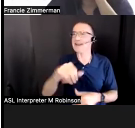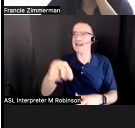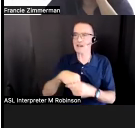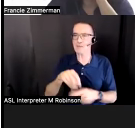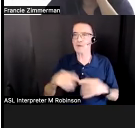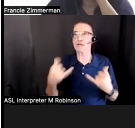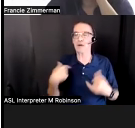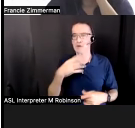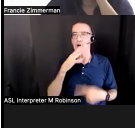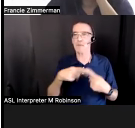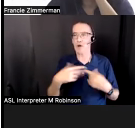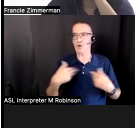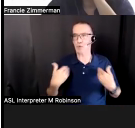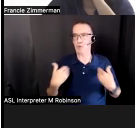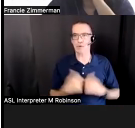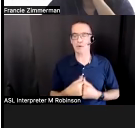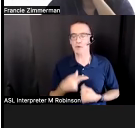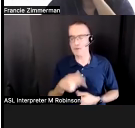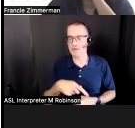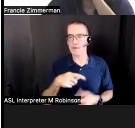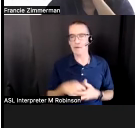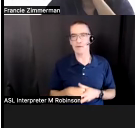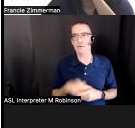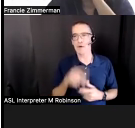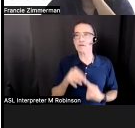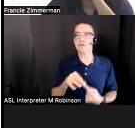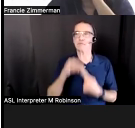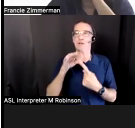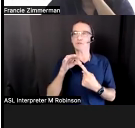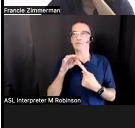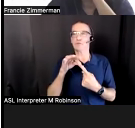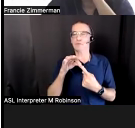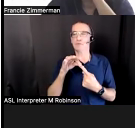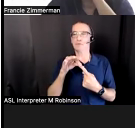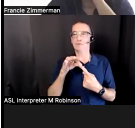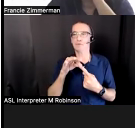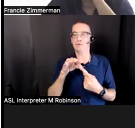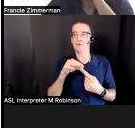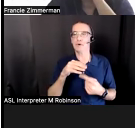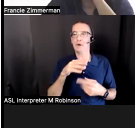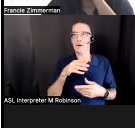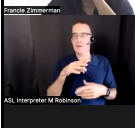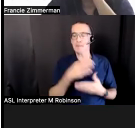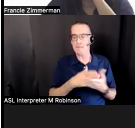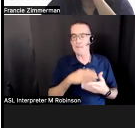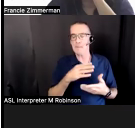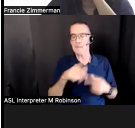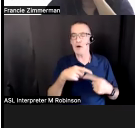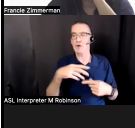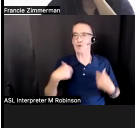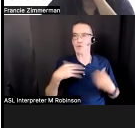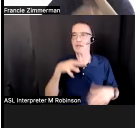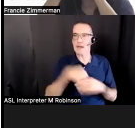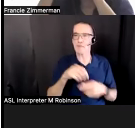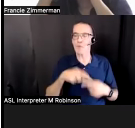today we're talking about youth. So they have their special pieces about youth engagement. What would you do to